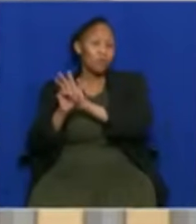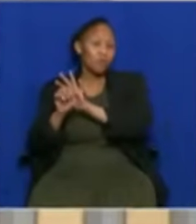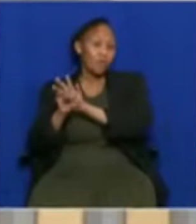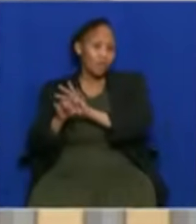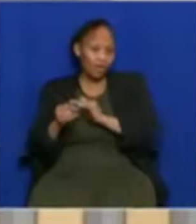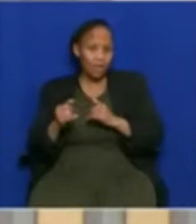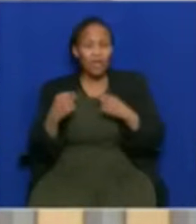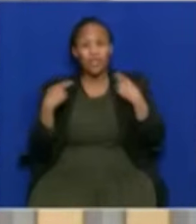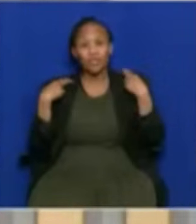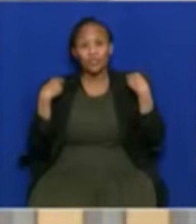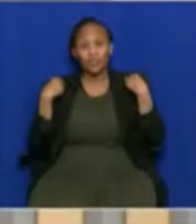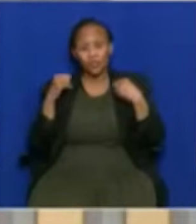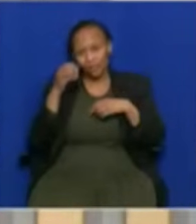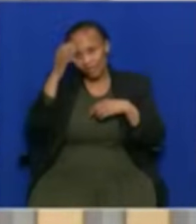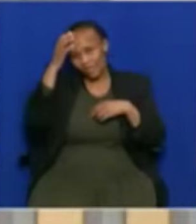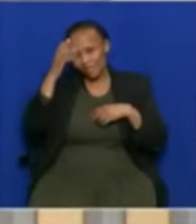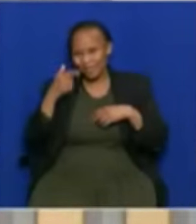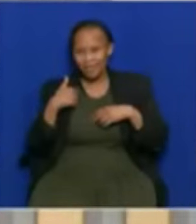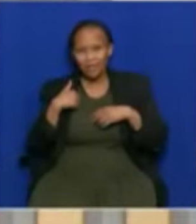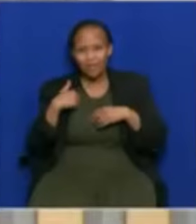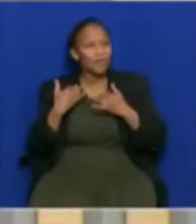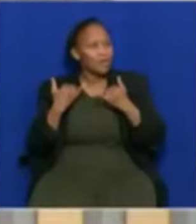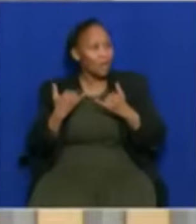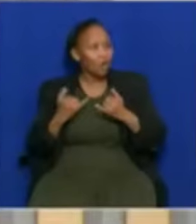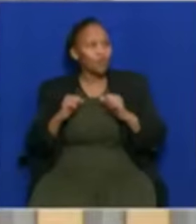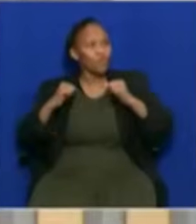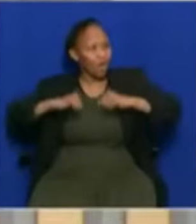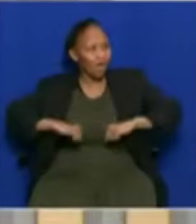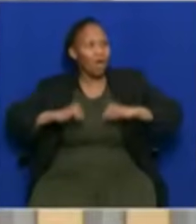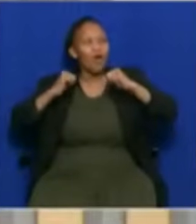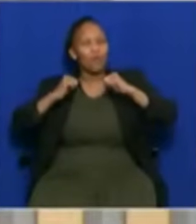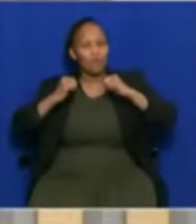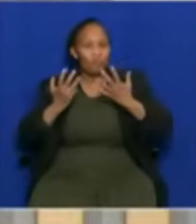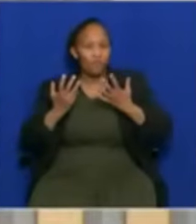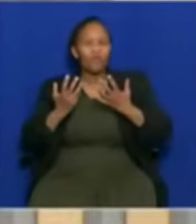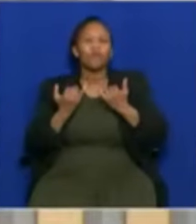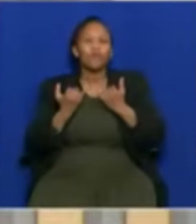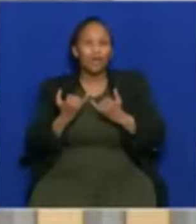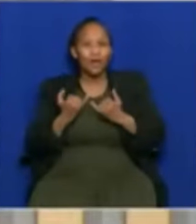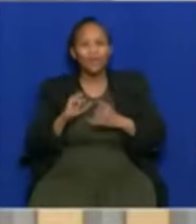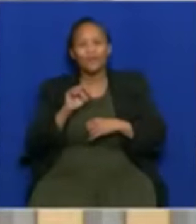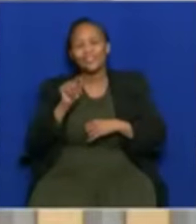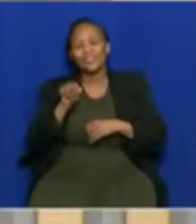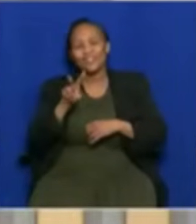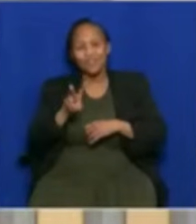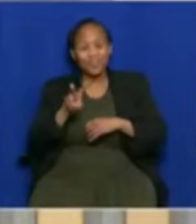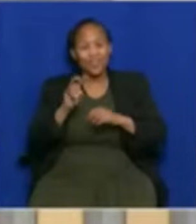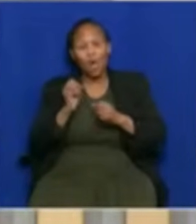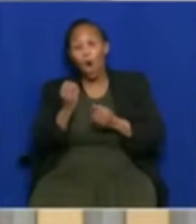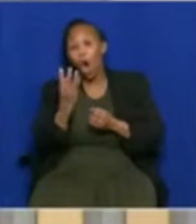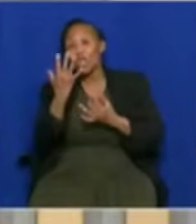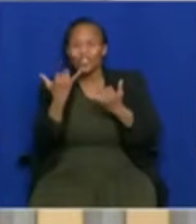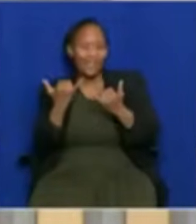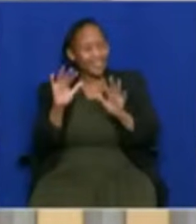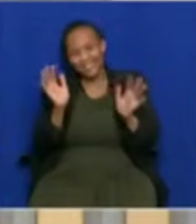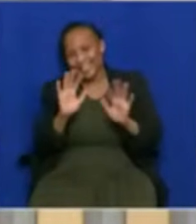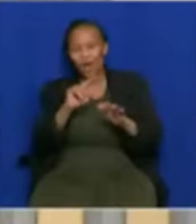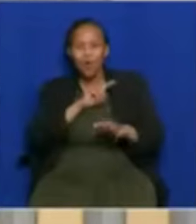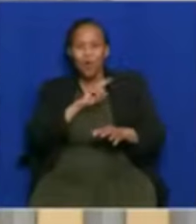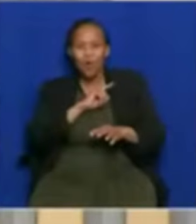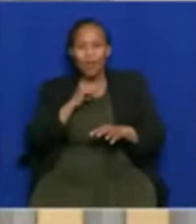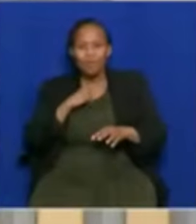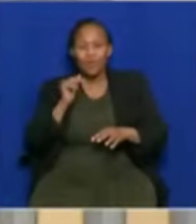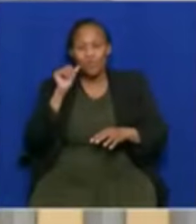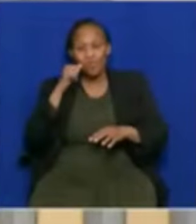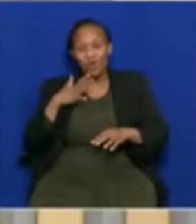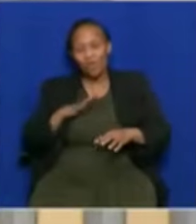an enabler. So maybe I shouldn't turn the TV on tonight because I have to go home tomorrow.